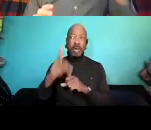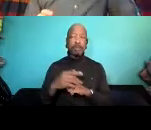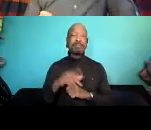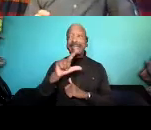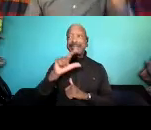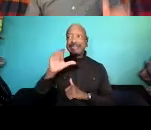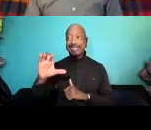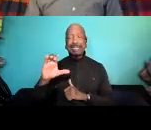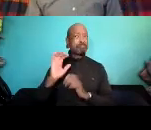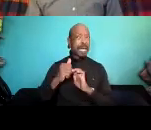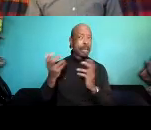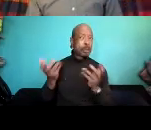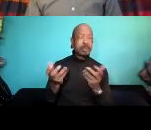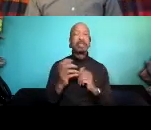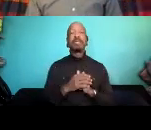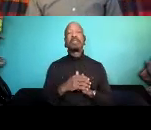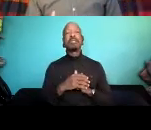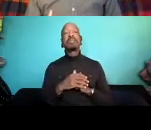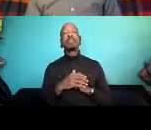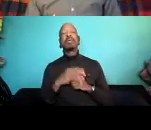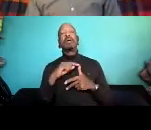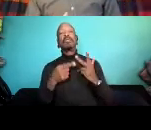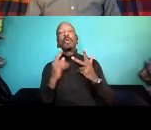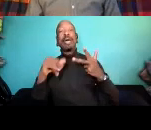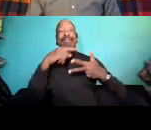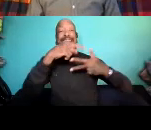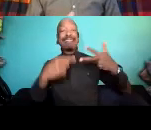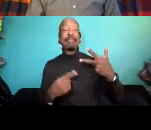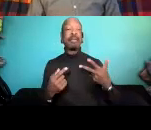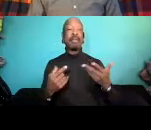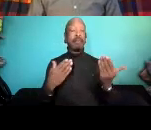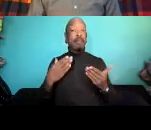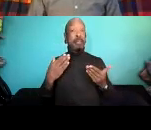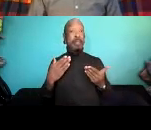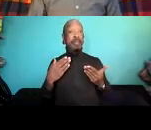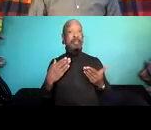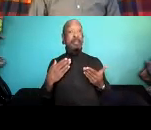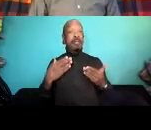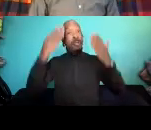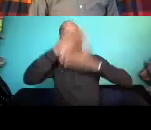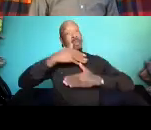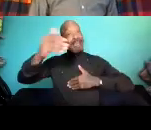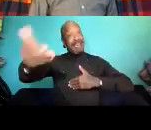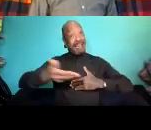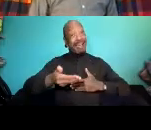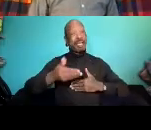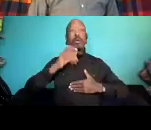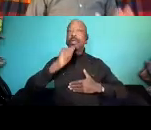Under the Immigration Reform and Control Act, a business may not knowingly hire undocumented